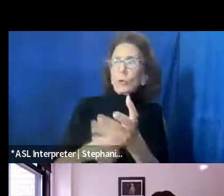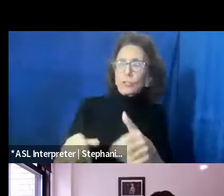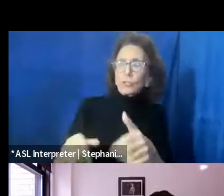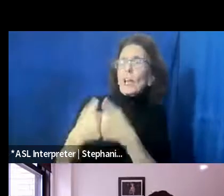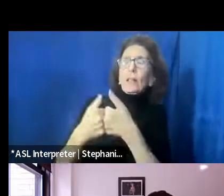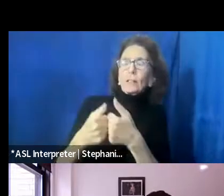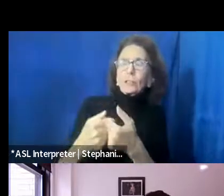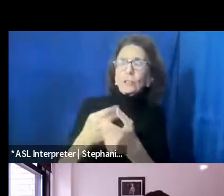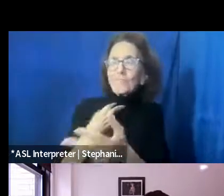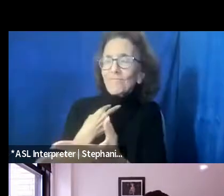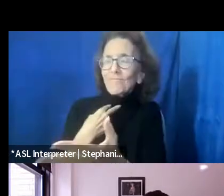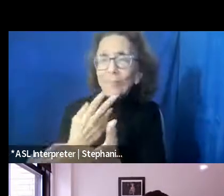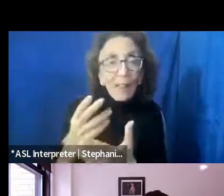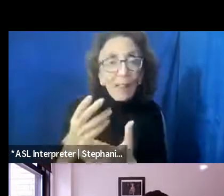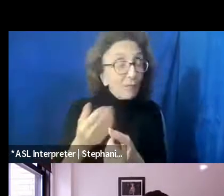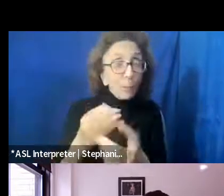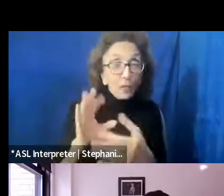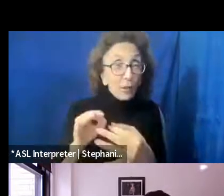great.